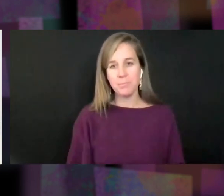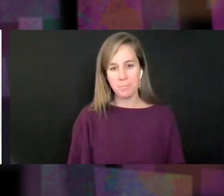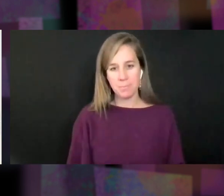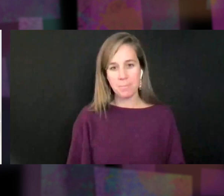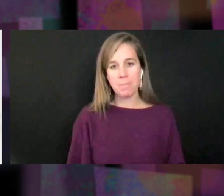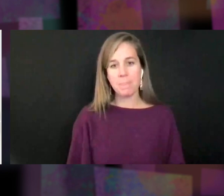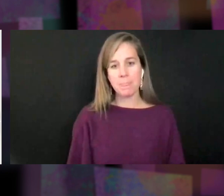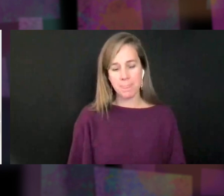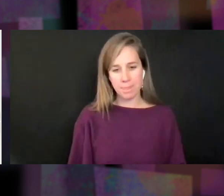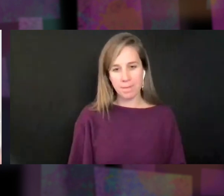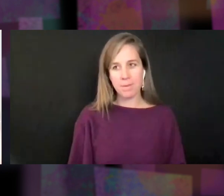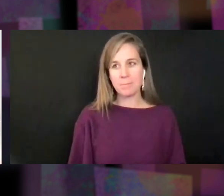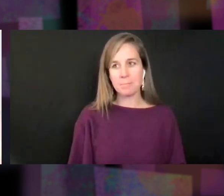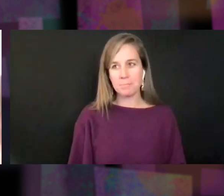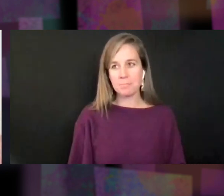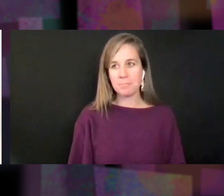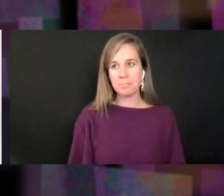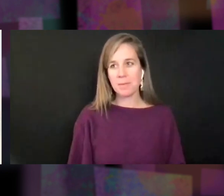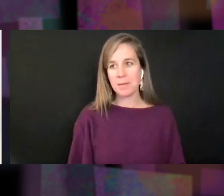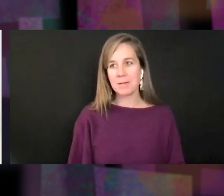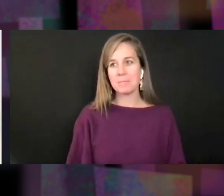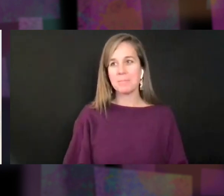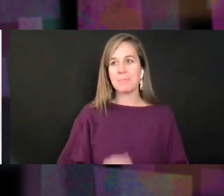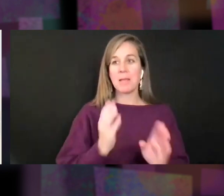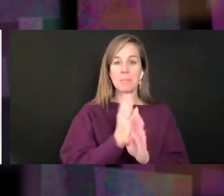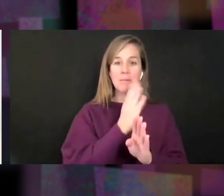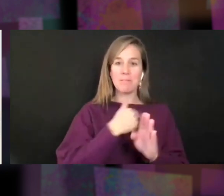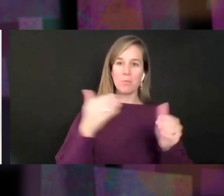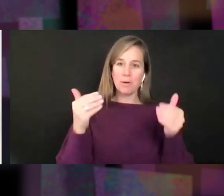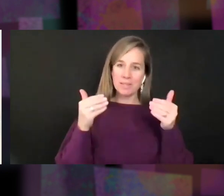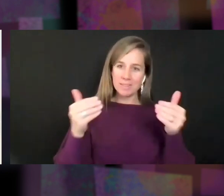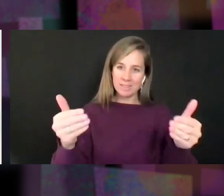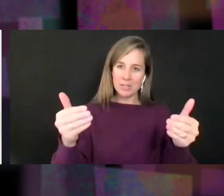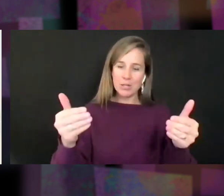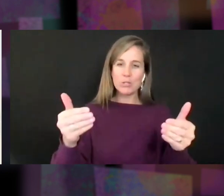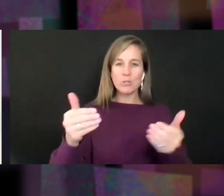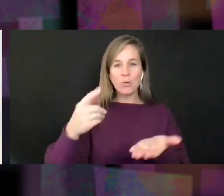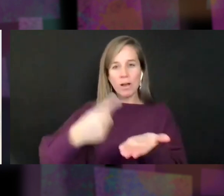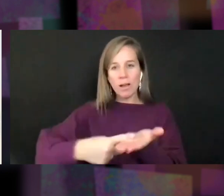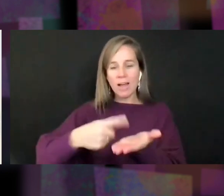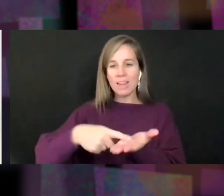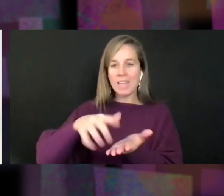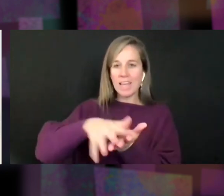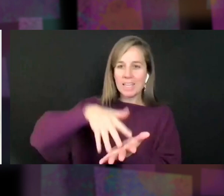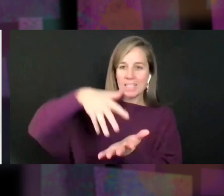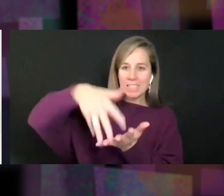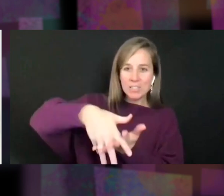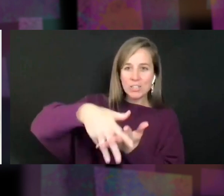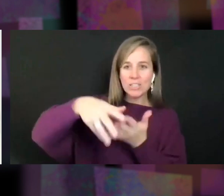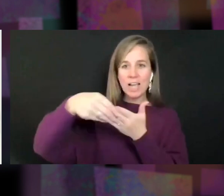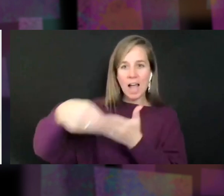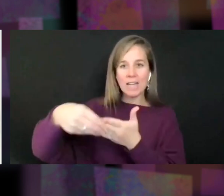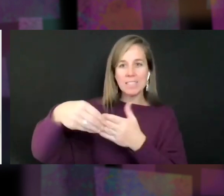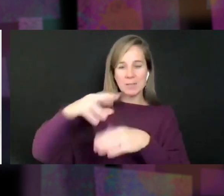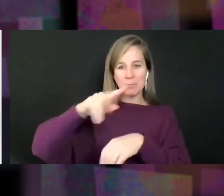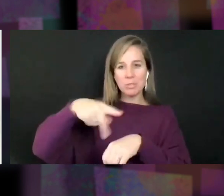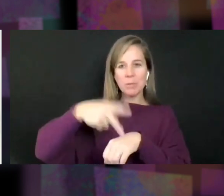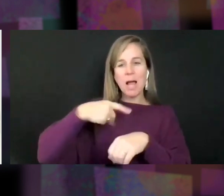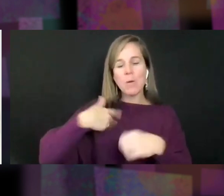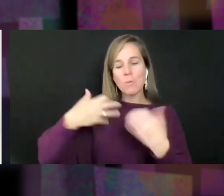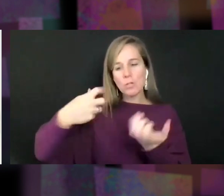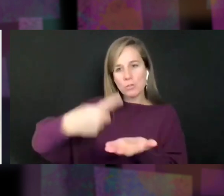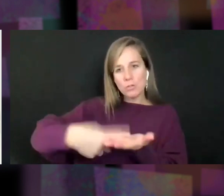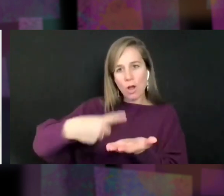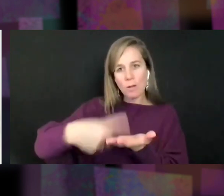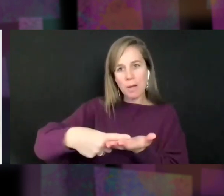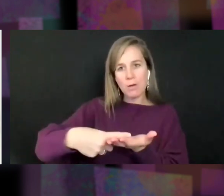And before moving into the Indigenous guiding principles, I must reflect on the pandemic and its profound impact on in-person